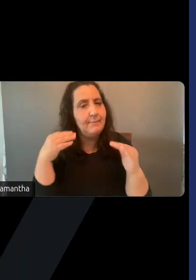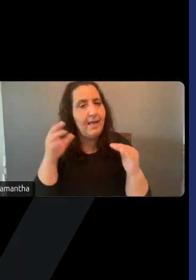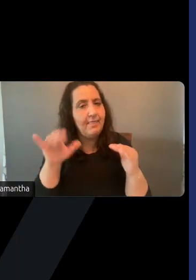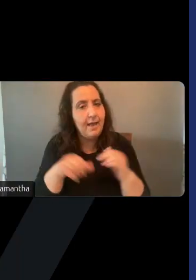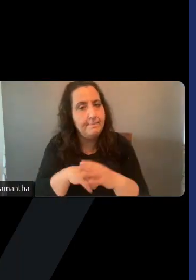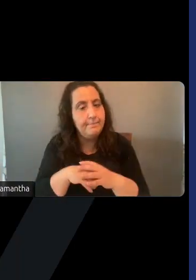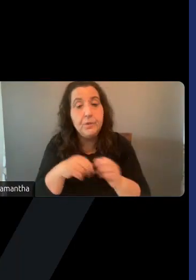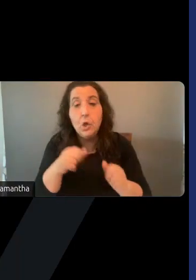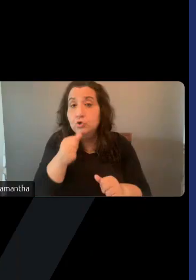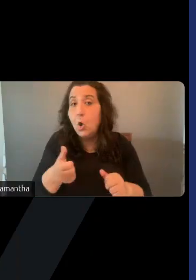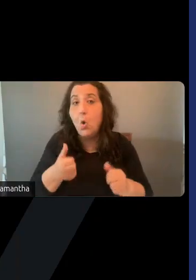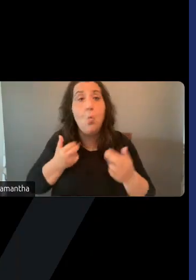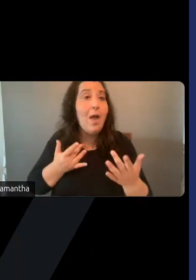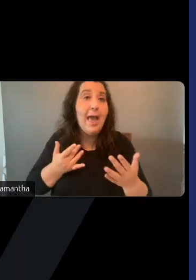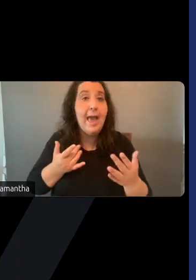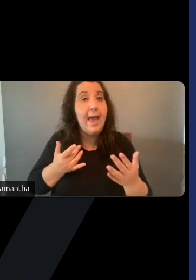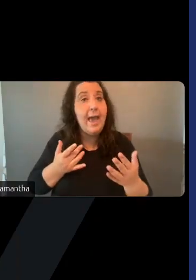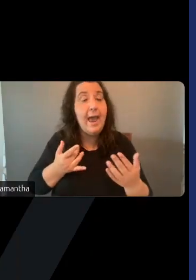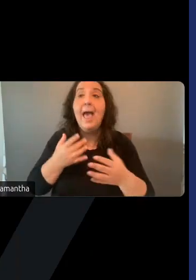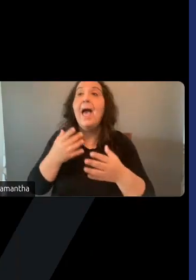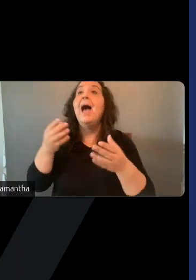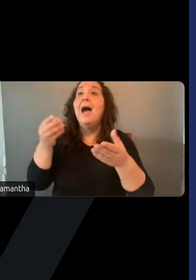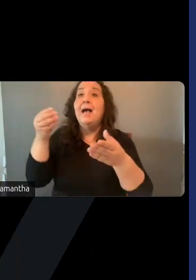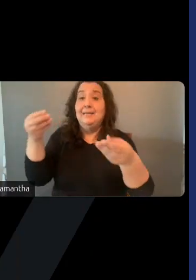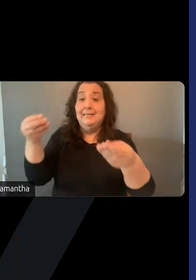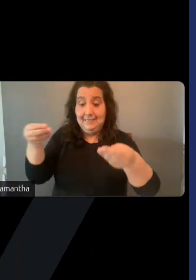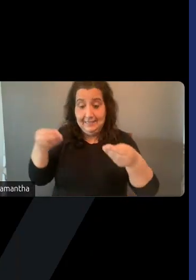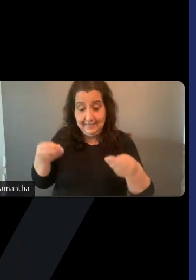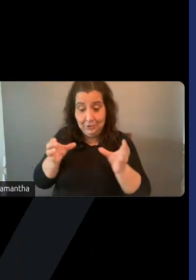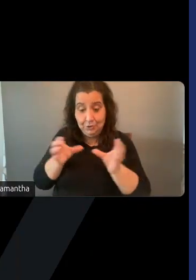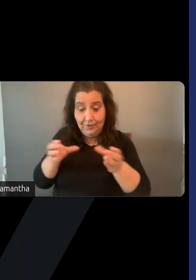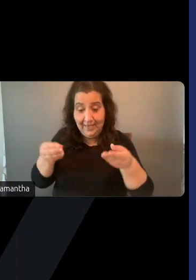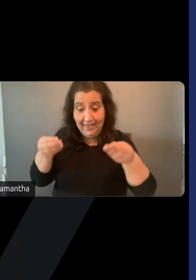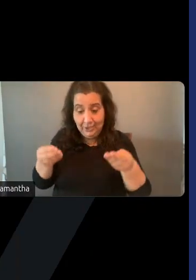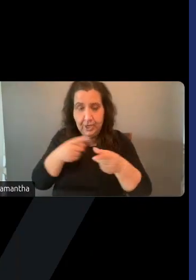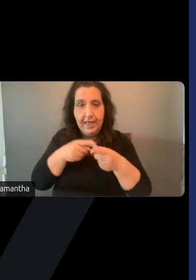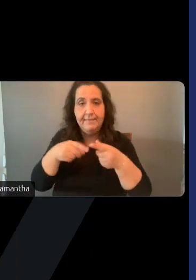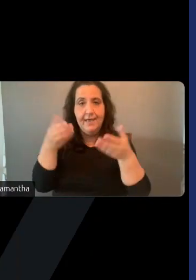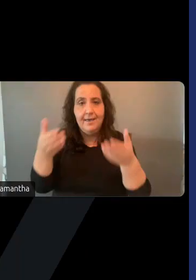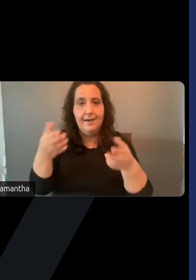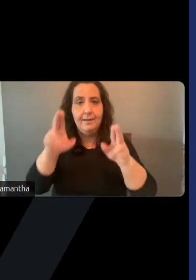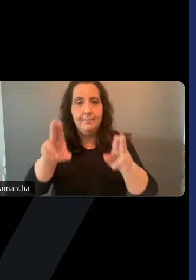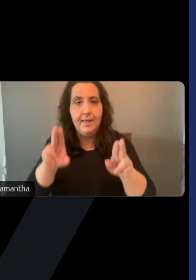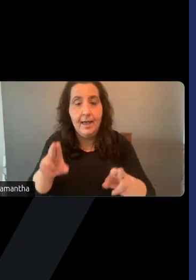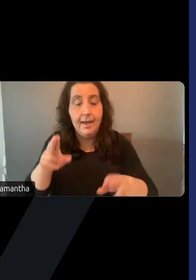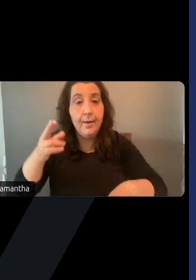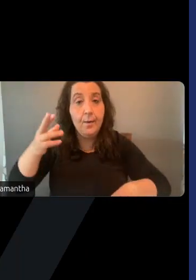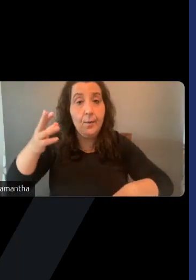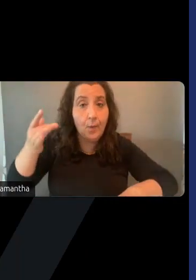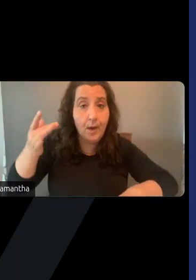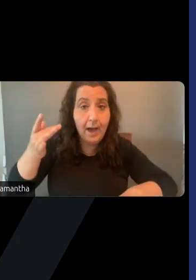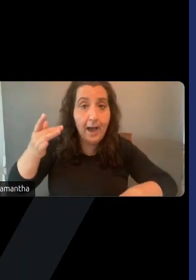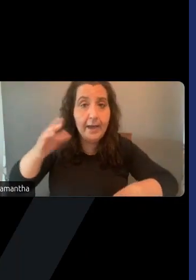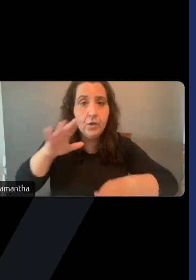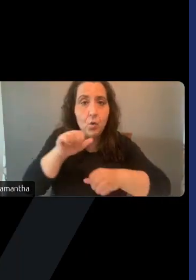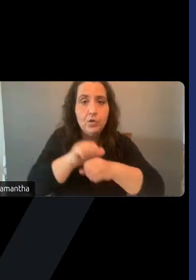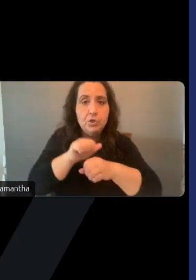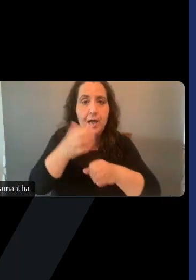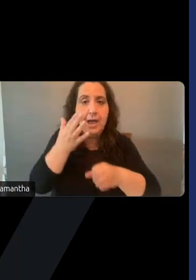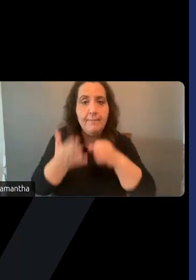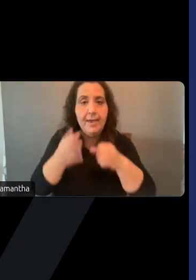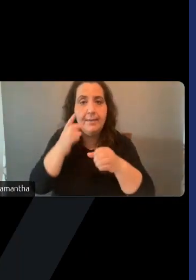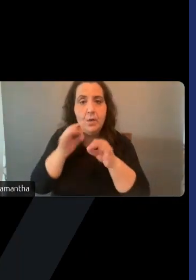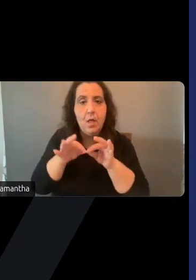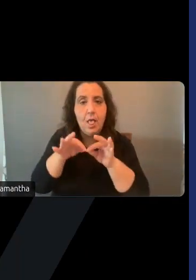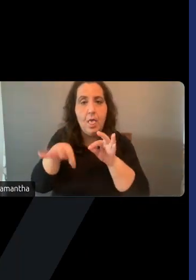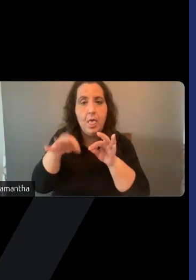Do not wait until you have your certification for you to apply. This could delay your potential employment with New York City